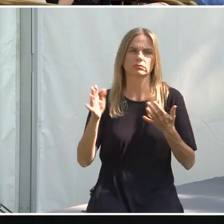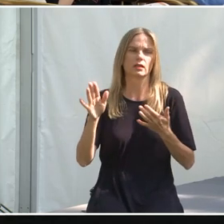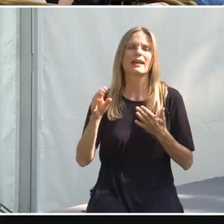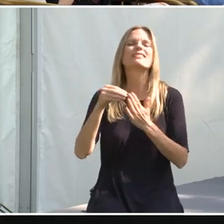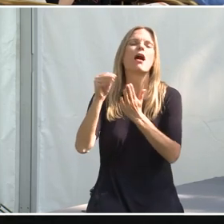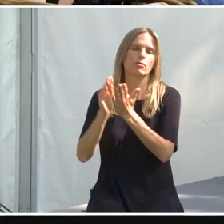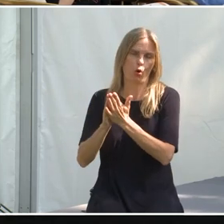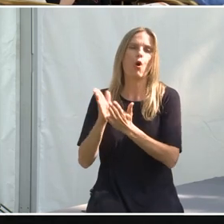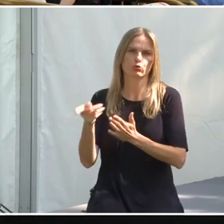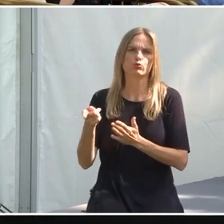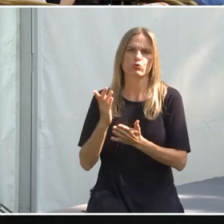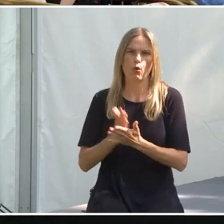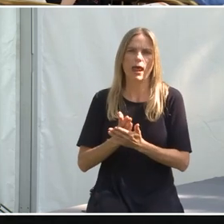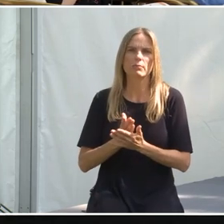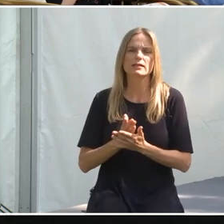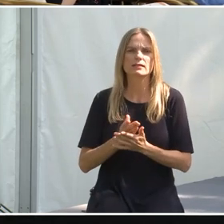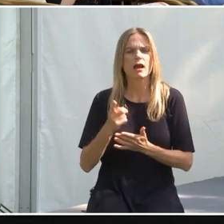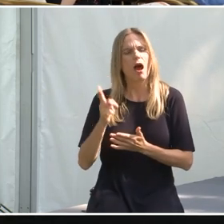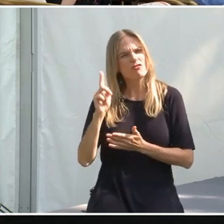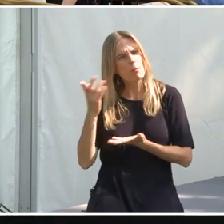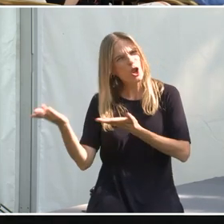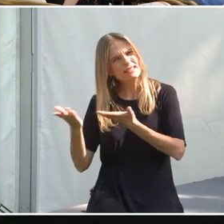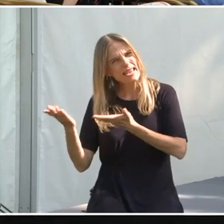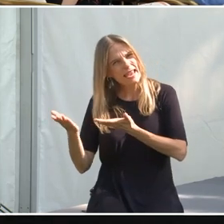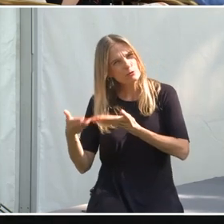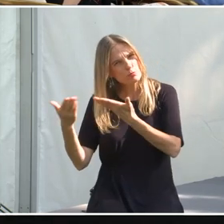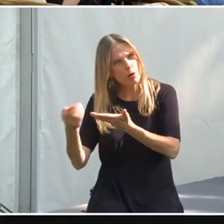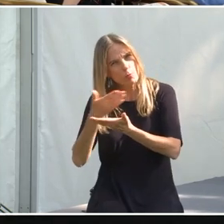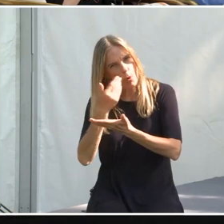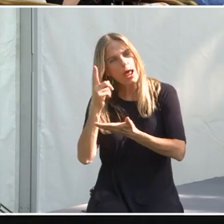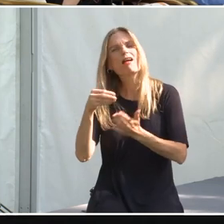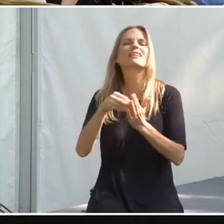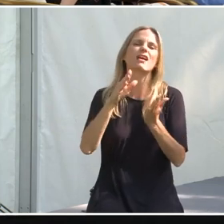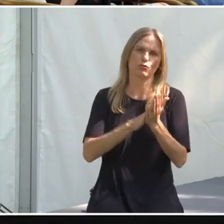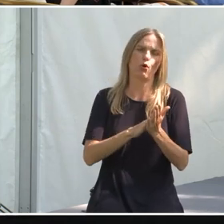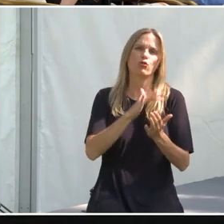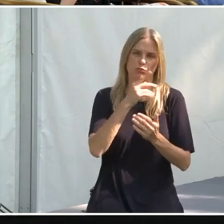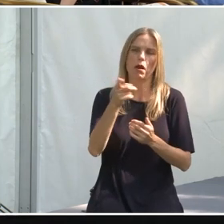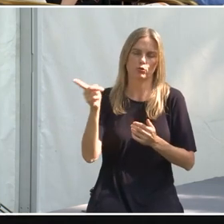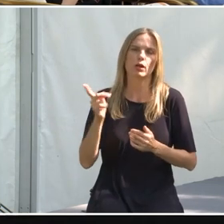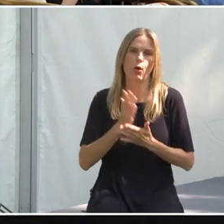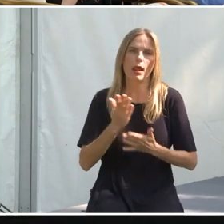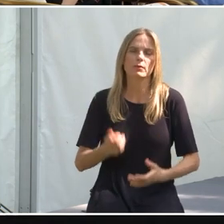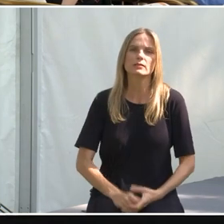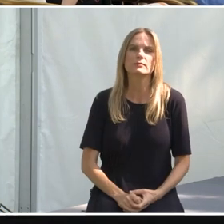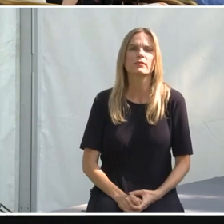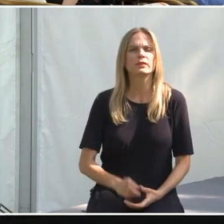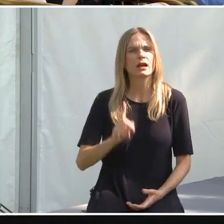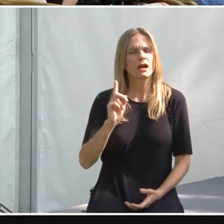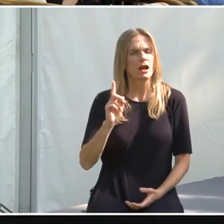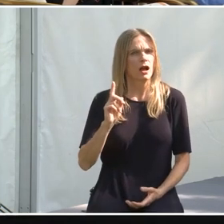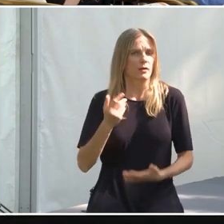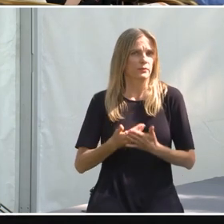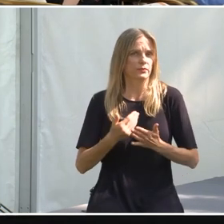the arrival to the service they don't have, but then they get diagnosed very often. What I wanted to add, I came across